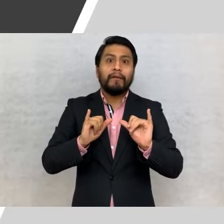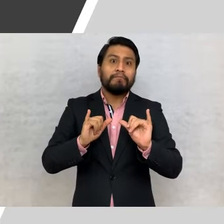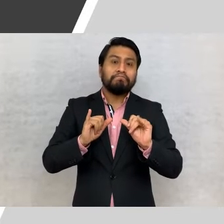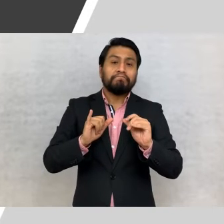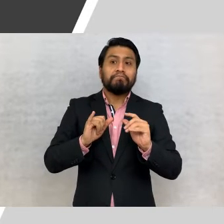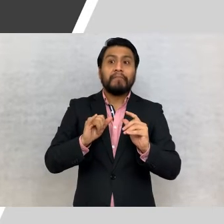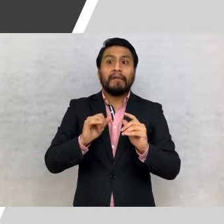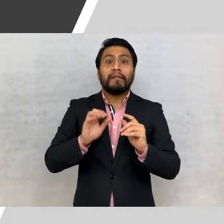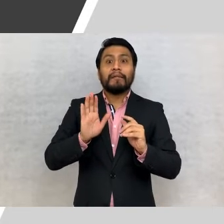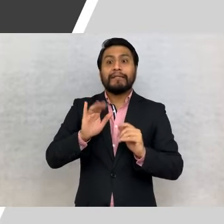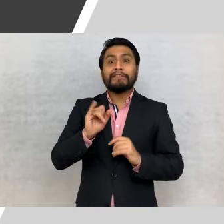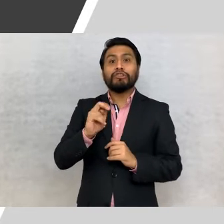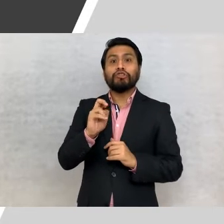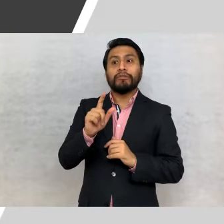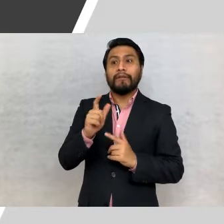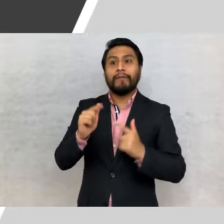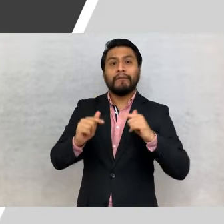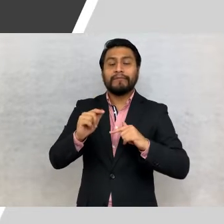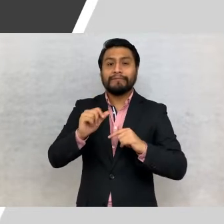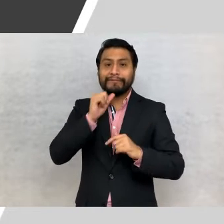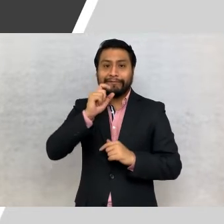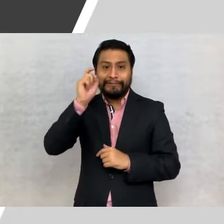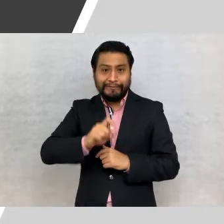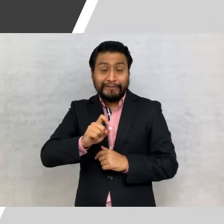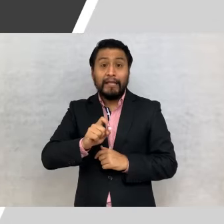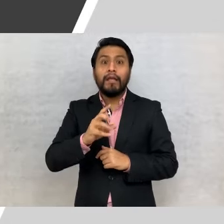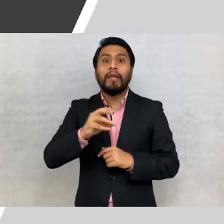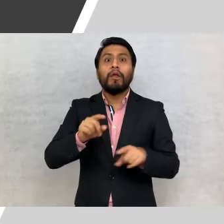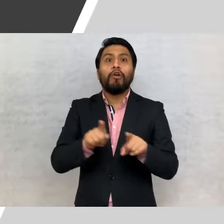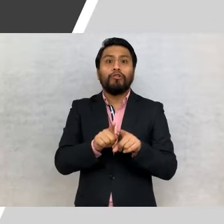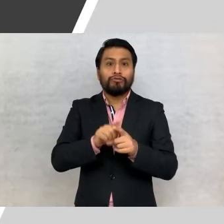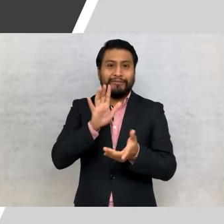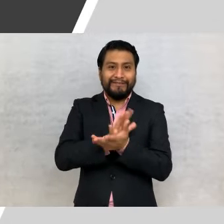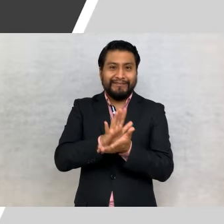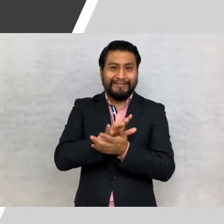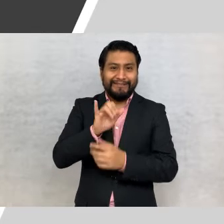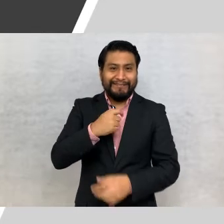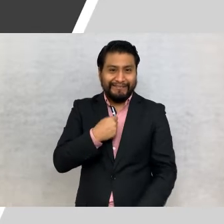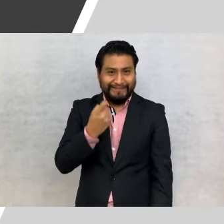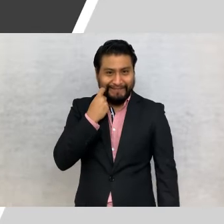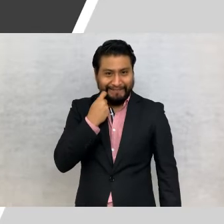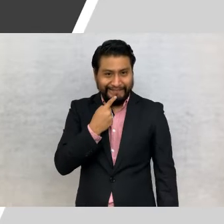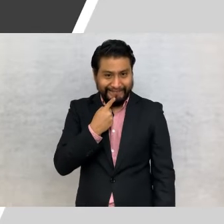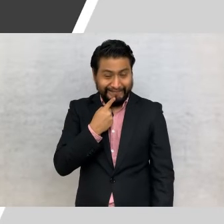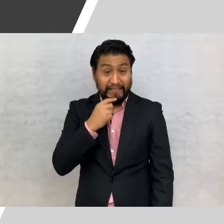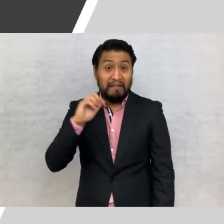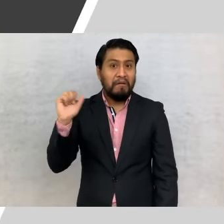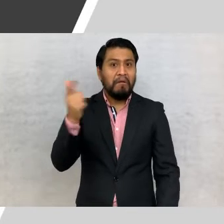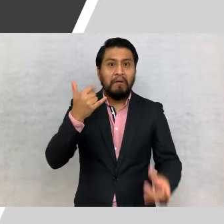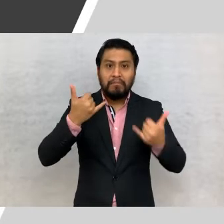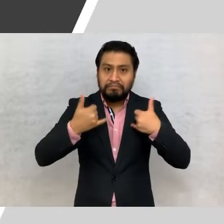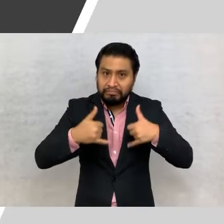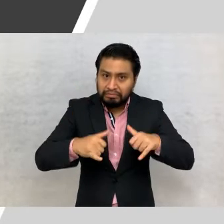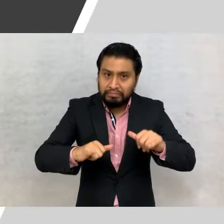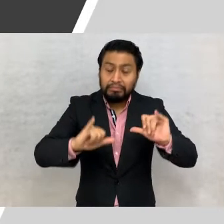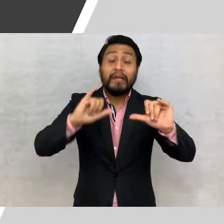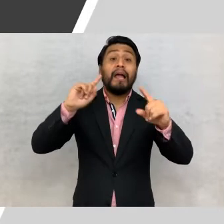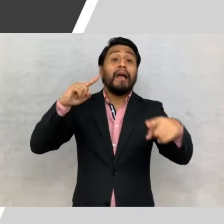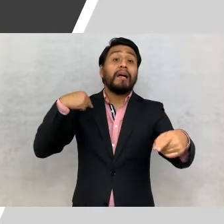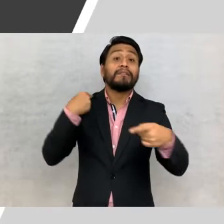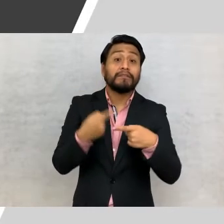beyond the institutional level and the faculty that I mentioned, and everything has continued until